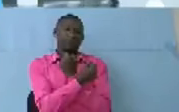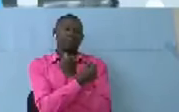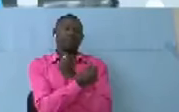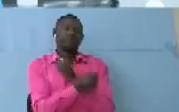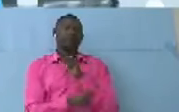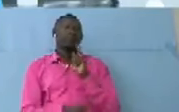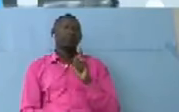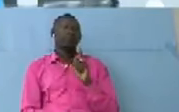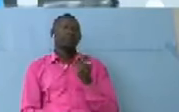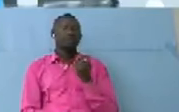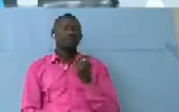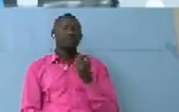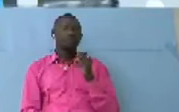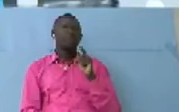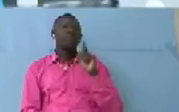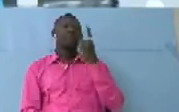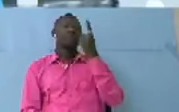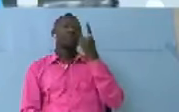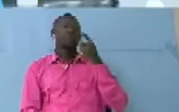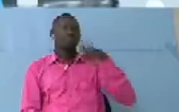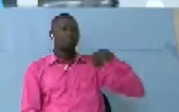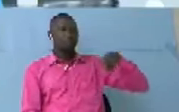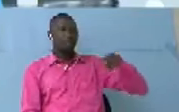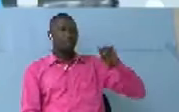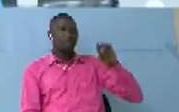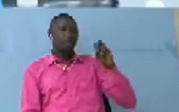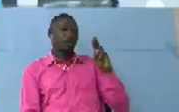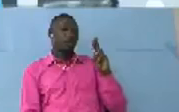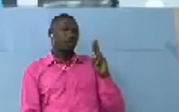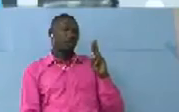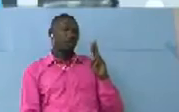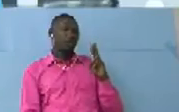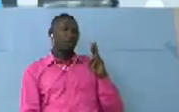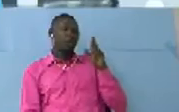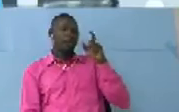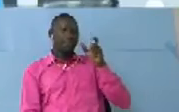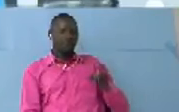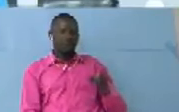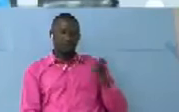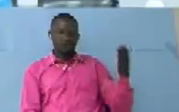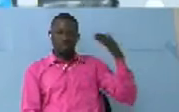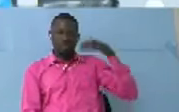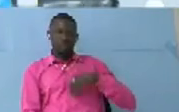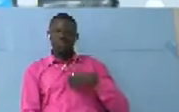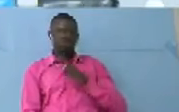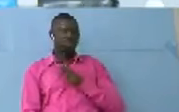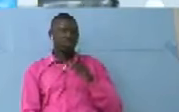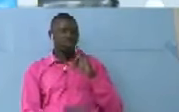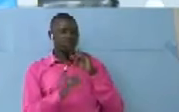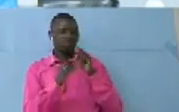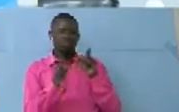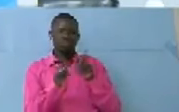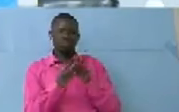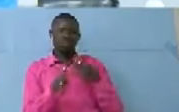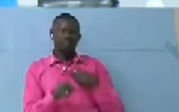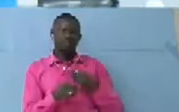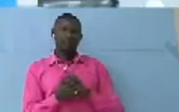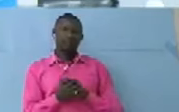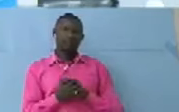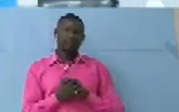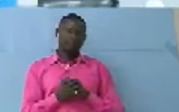Mufatana Kunyako Amandia Munyafang. The first two paramilitary officers who came to me, they did not even speak to me. I batin on